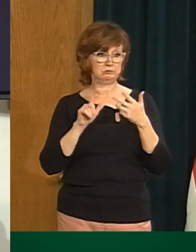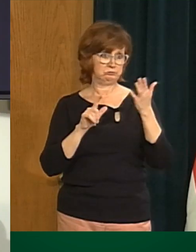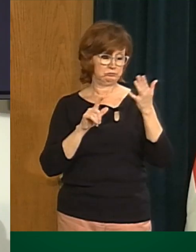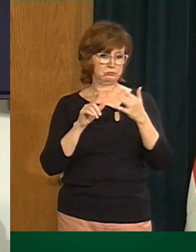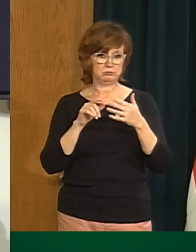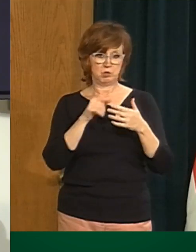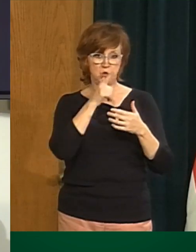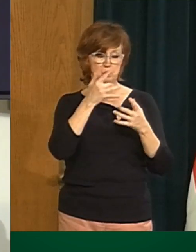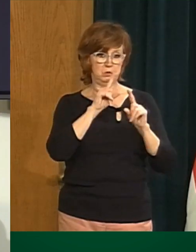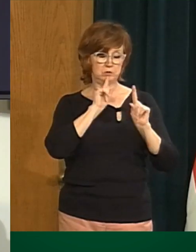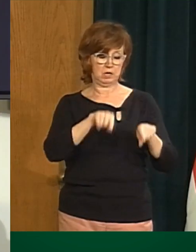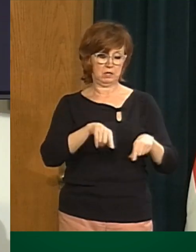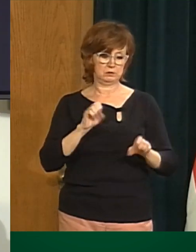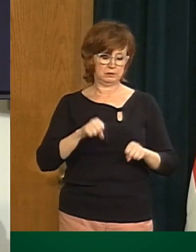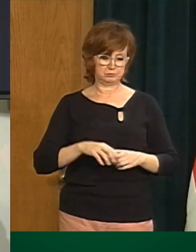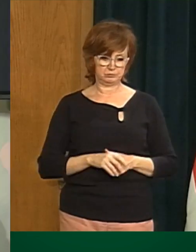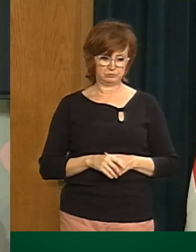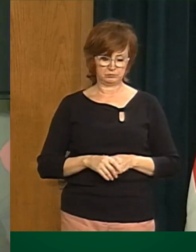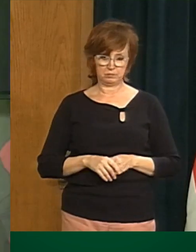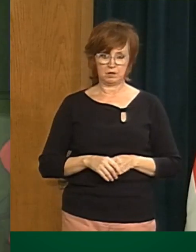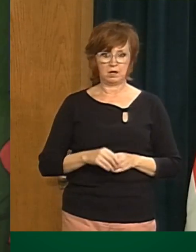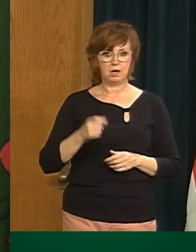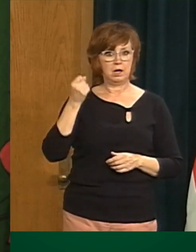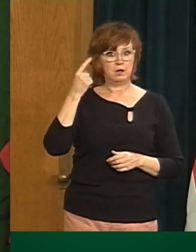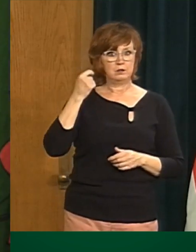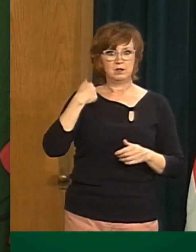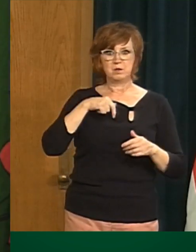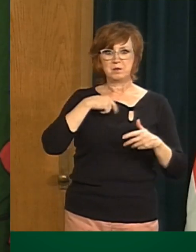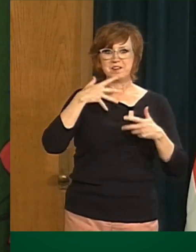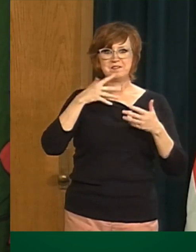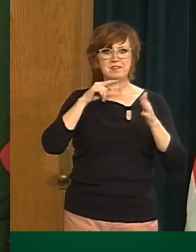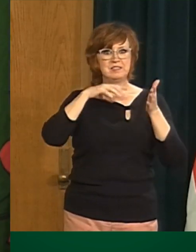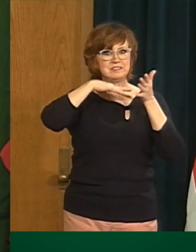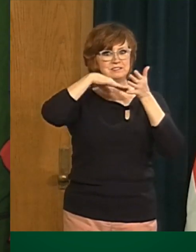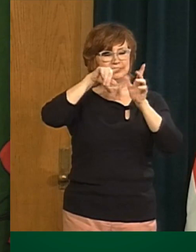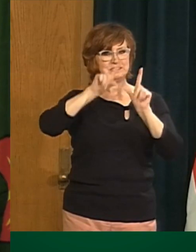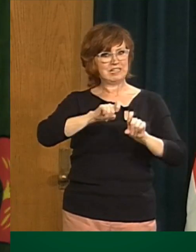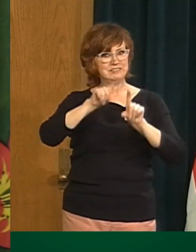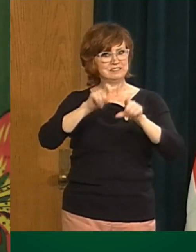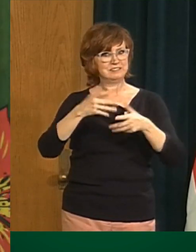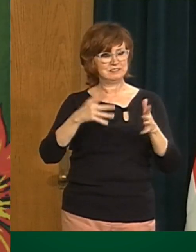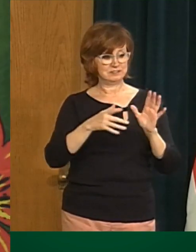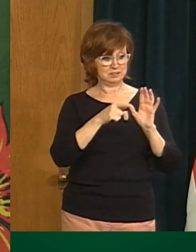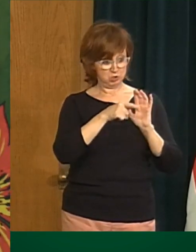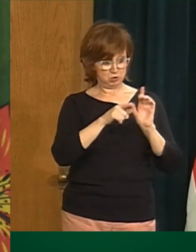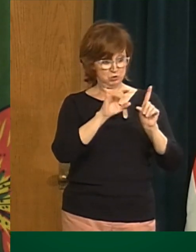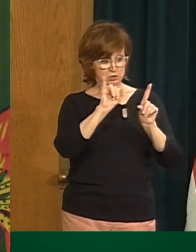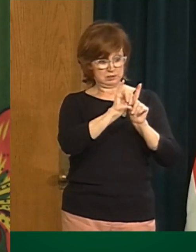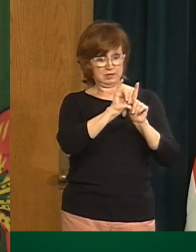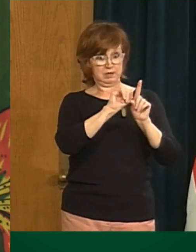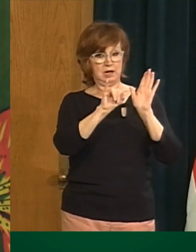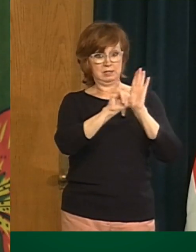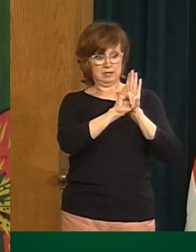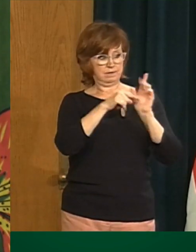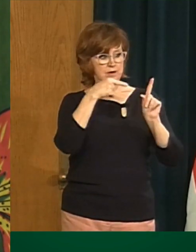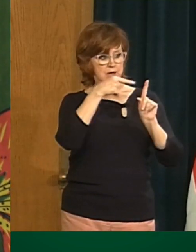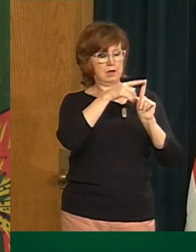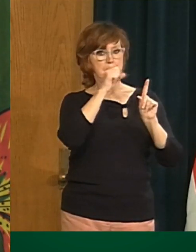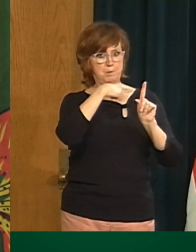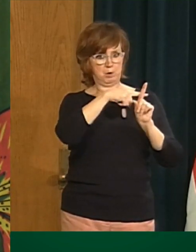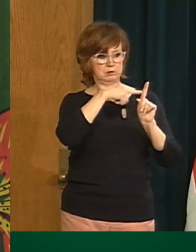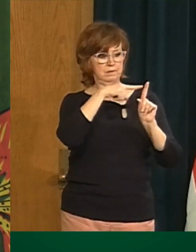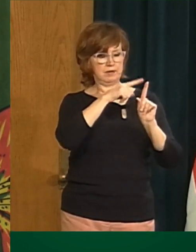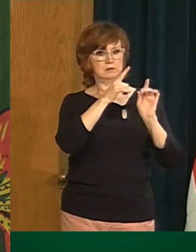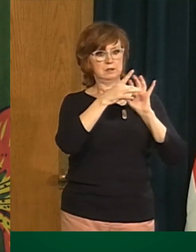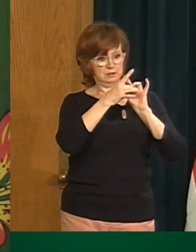are doing contact tracing testing and testing the contacts of anyone that has come in contact with someone that